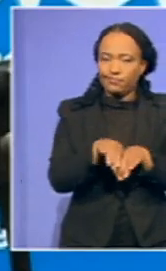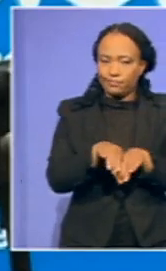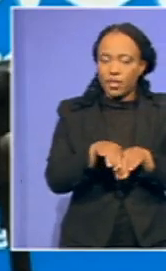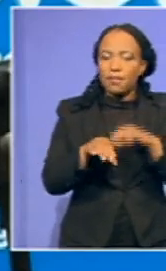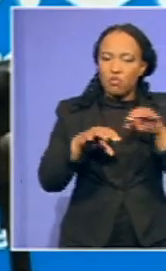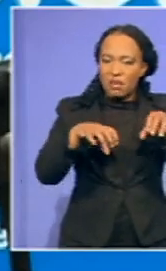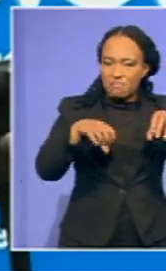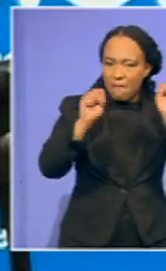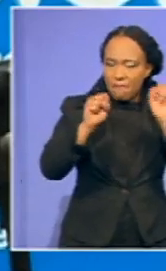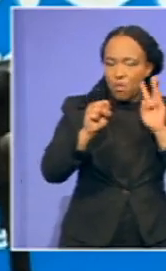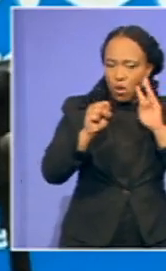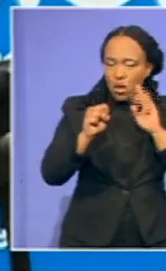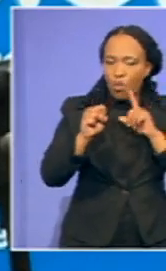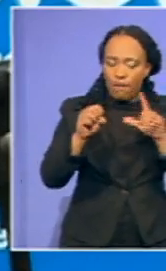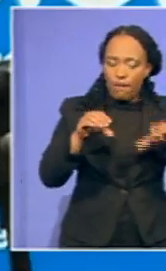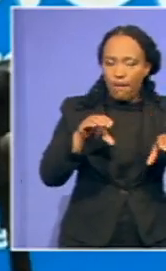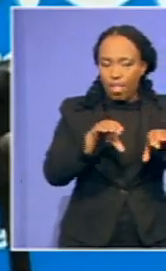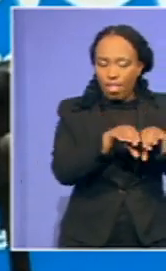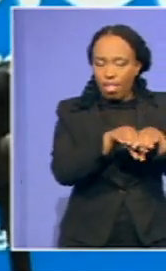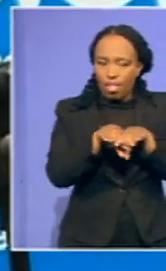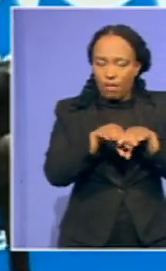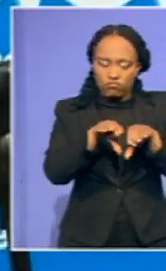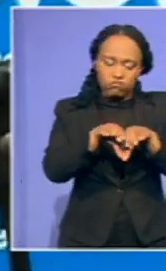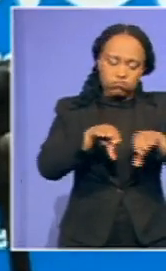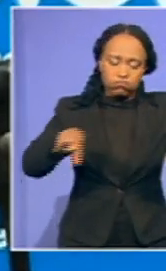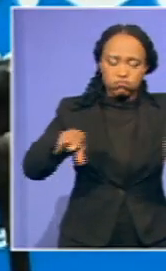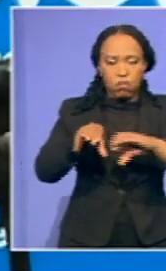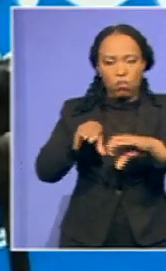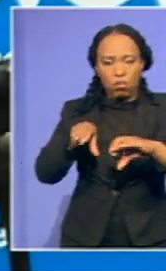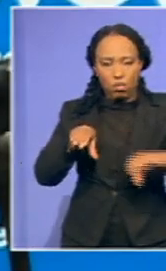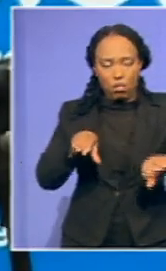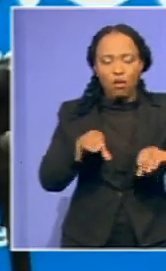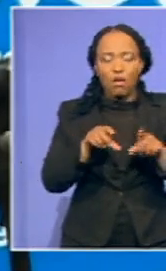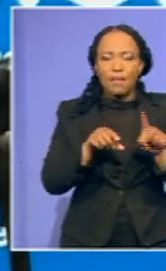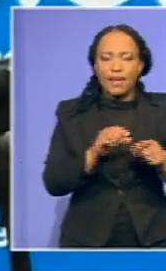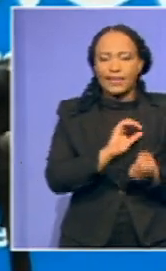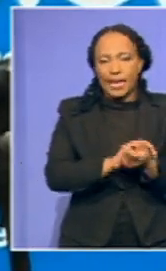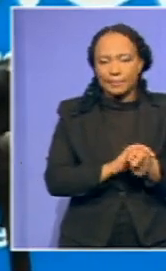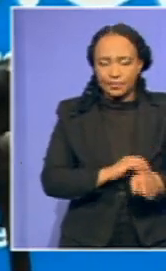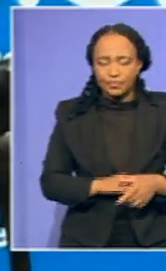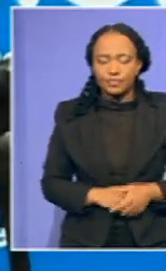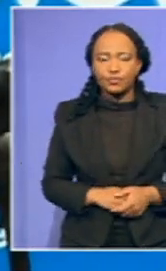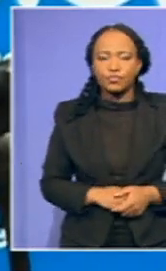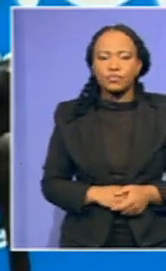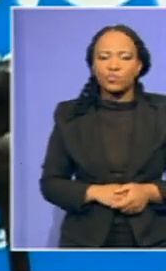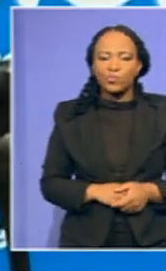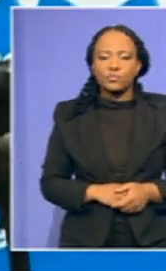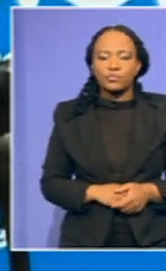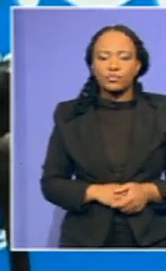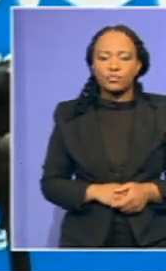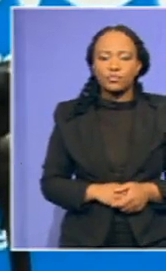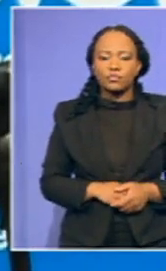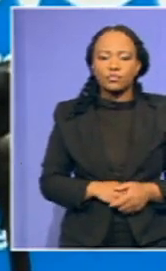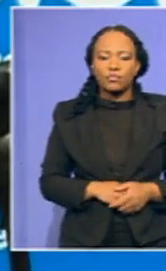connect. When we are then ensuring we are fixing filters, then that needs to happen. I would like to say it now so that then if we